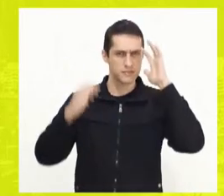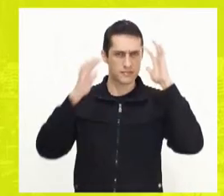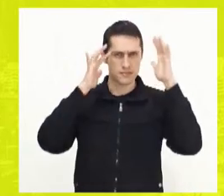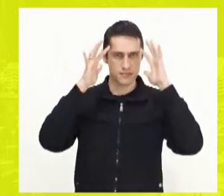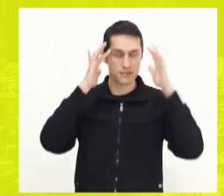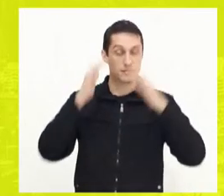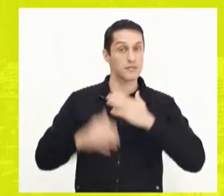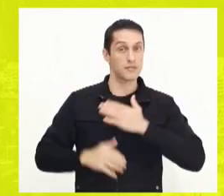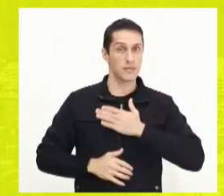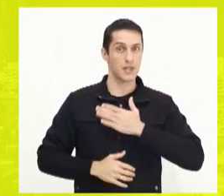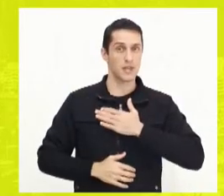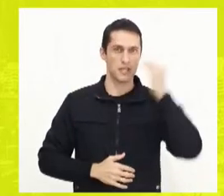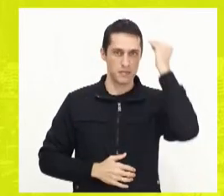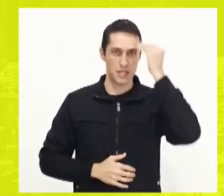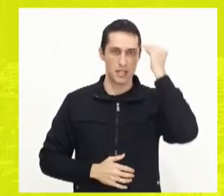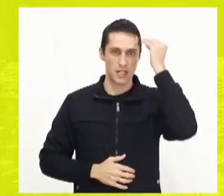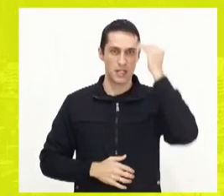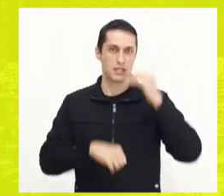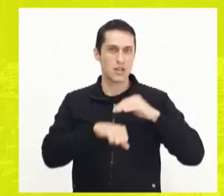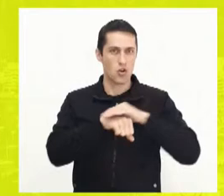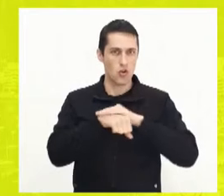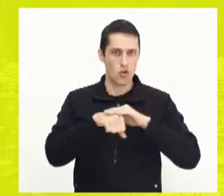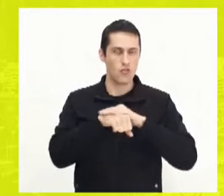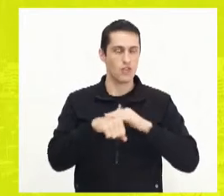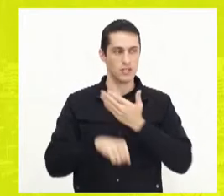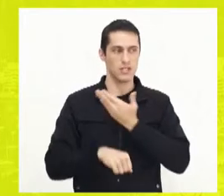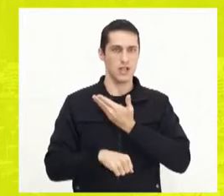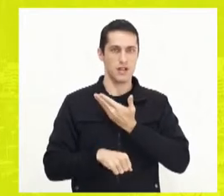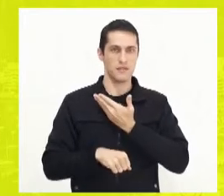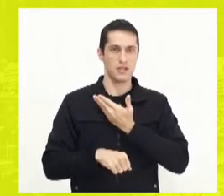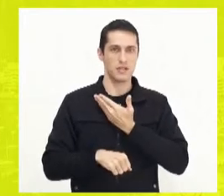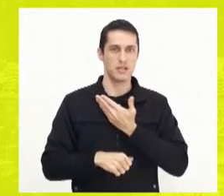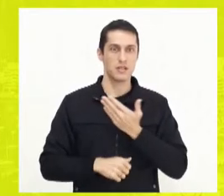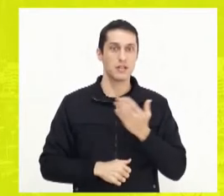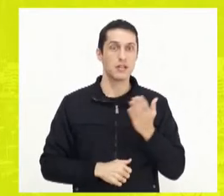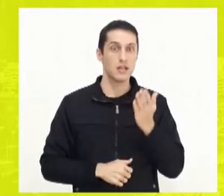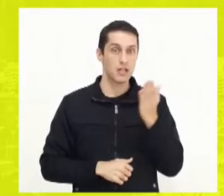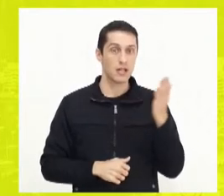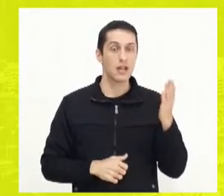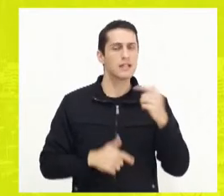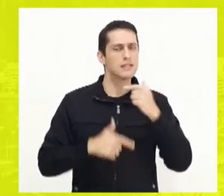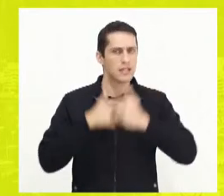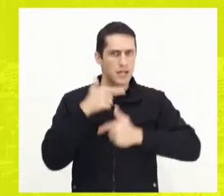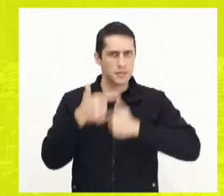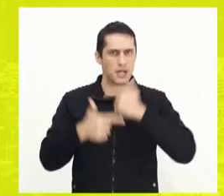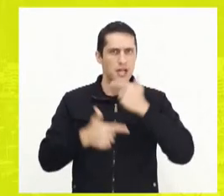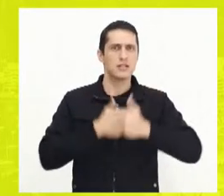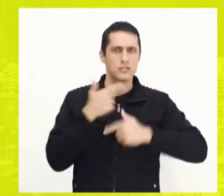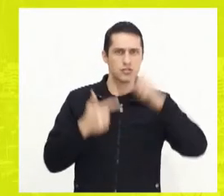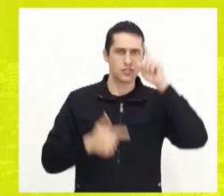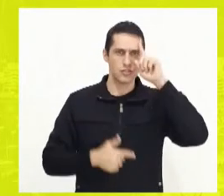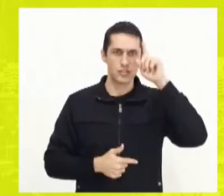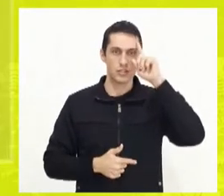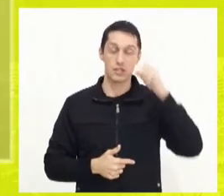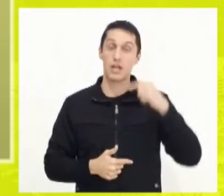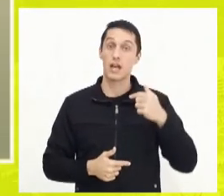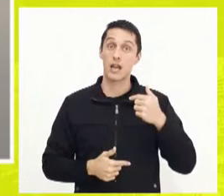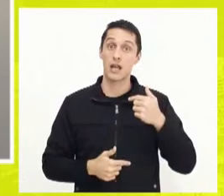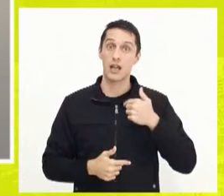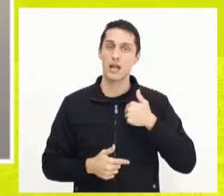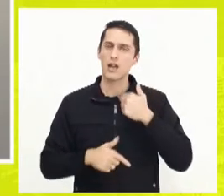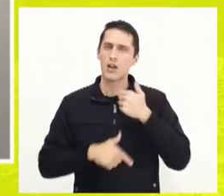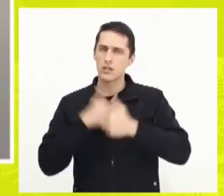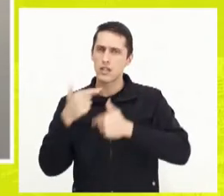thinking about my own experience my talks with the my coworkers who are